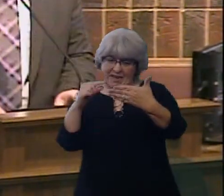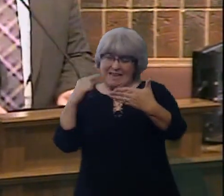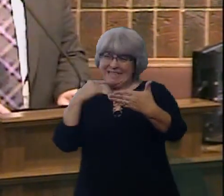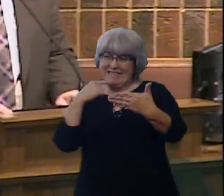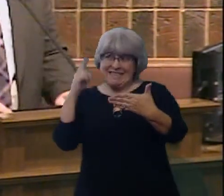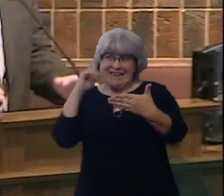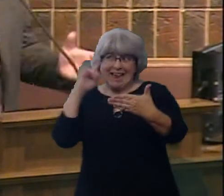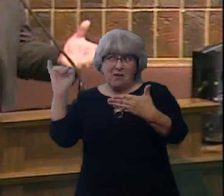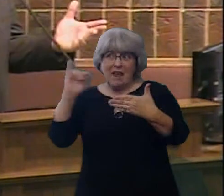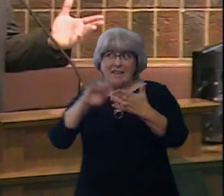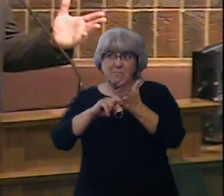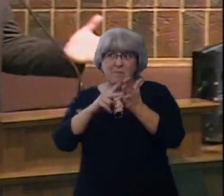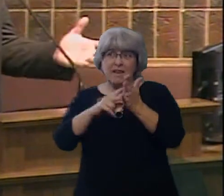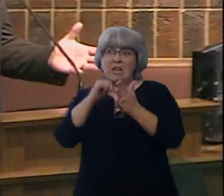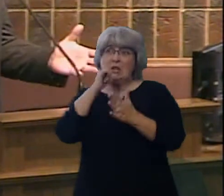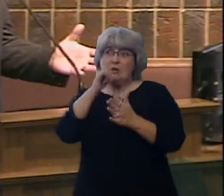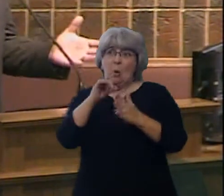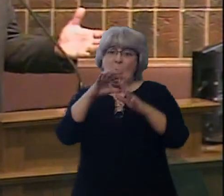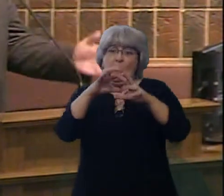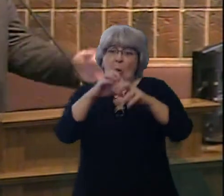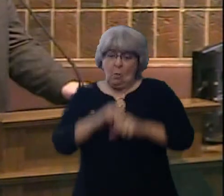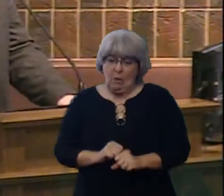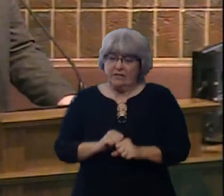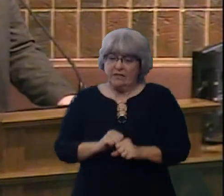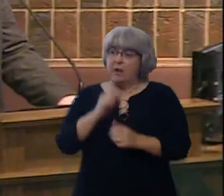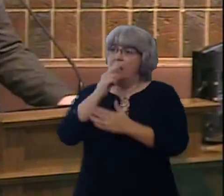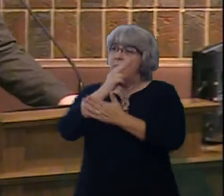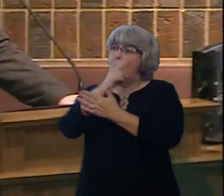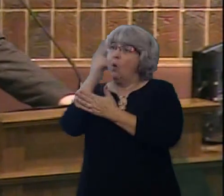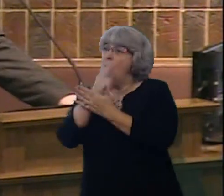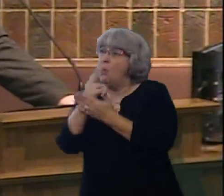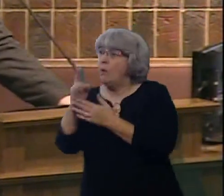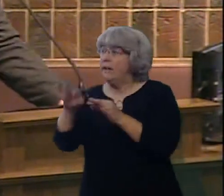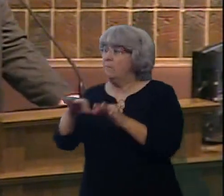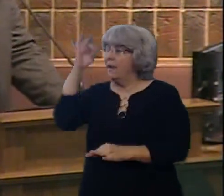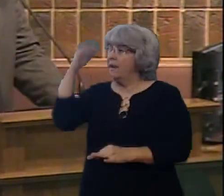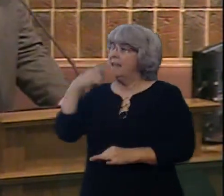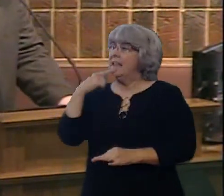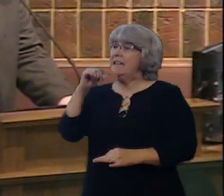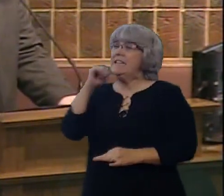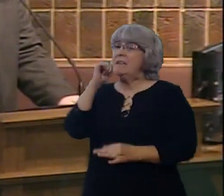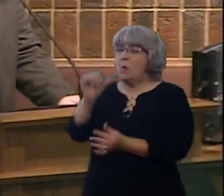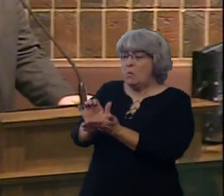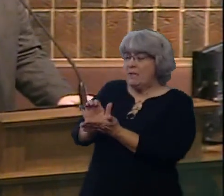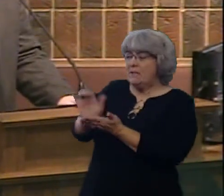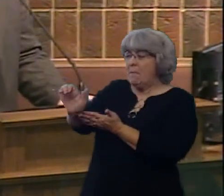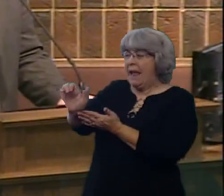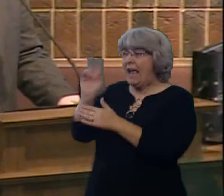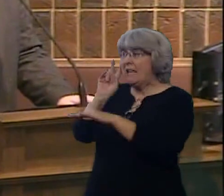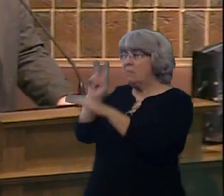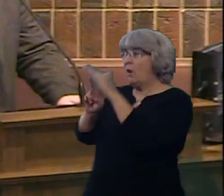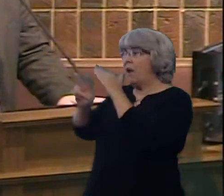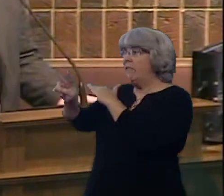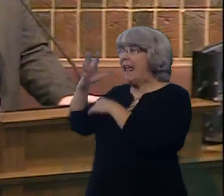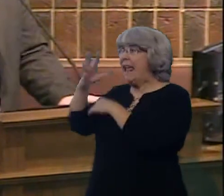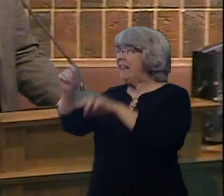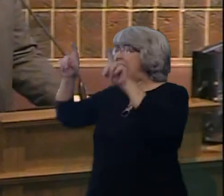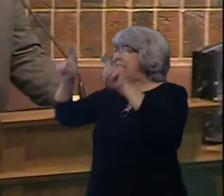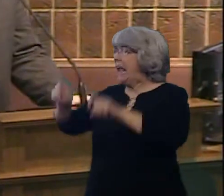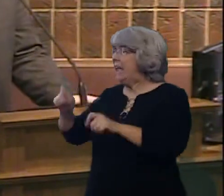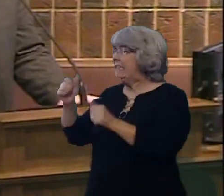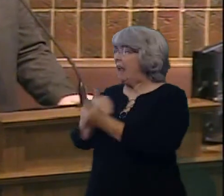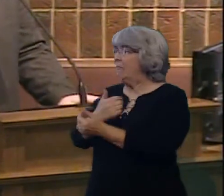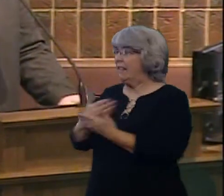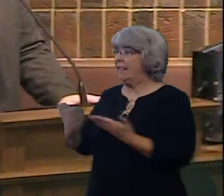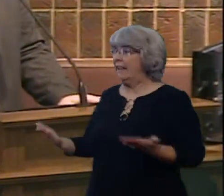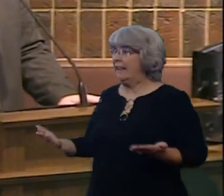Spirit. Because he goes on to say, do not despise prophecies, but test everything. Now, we obviously live in a